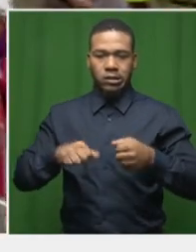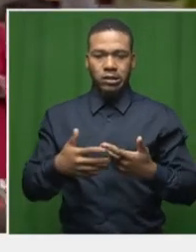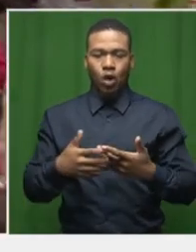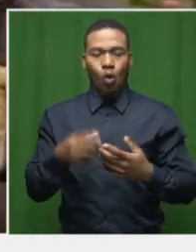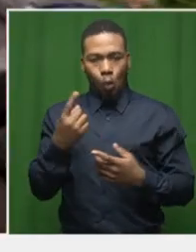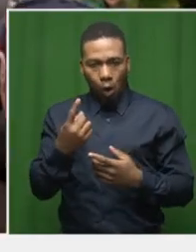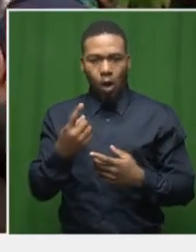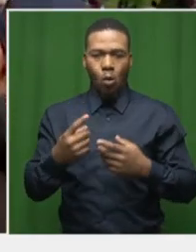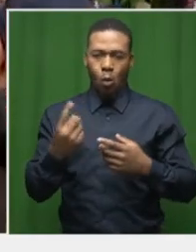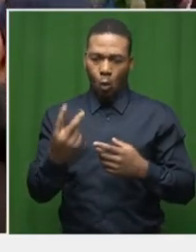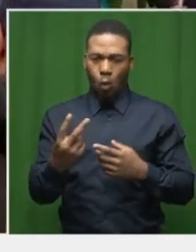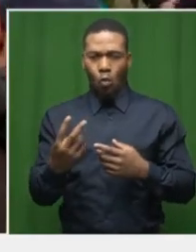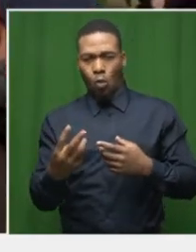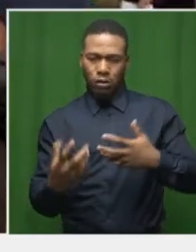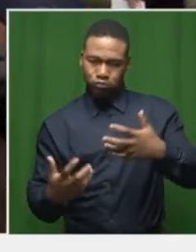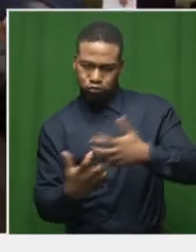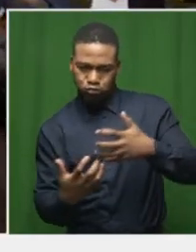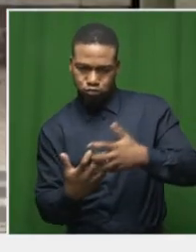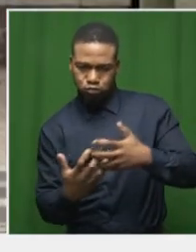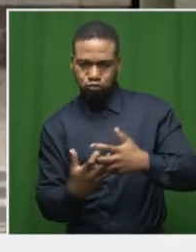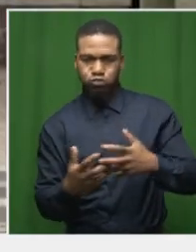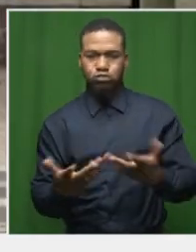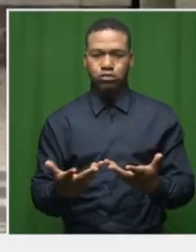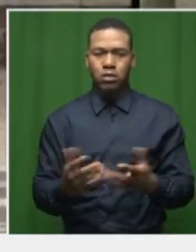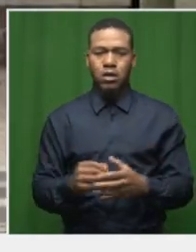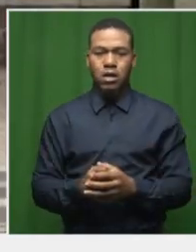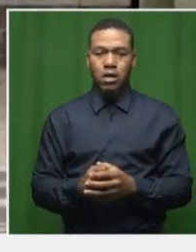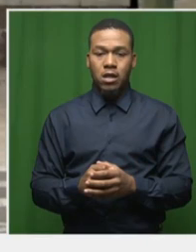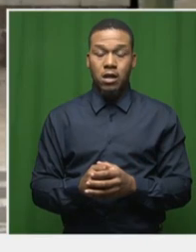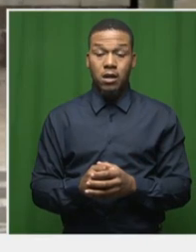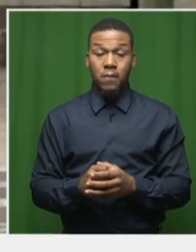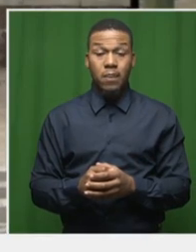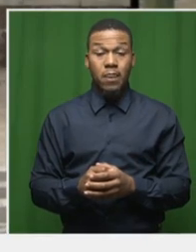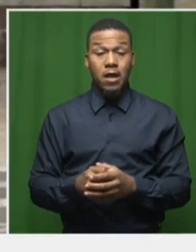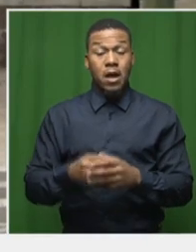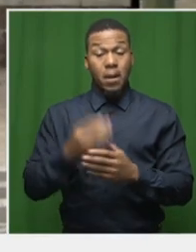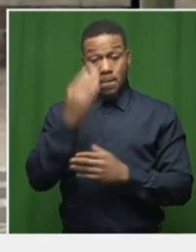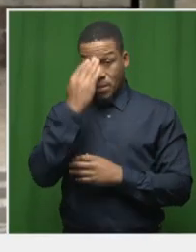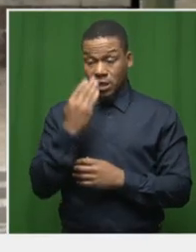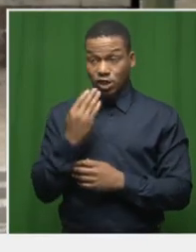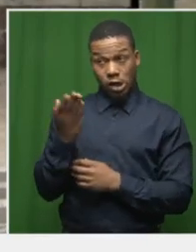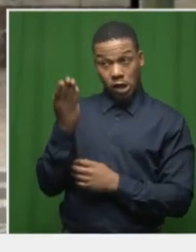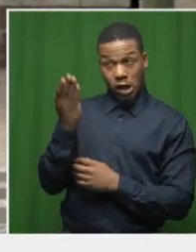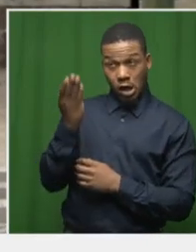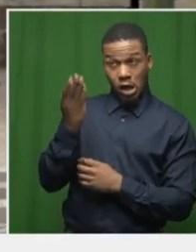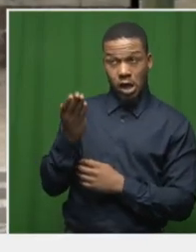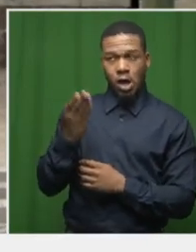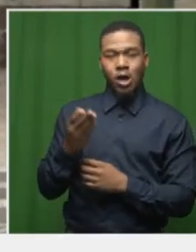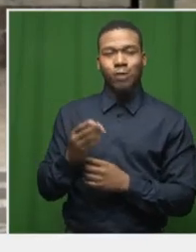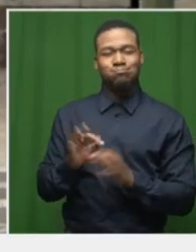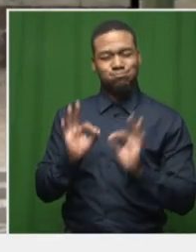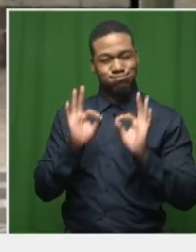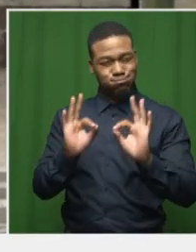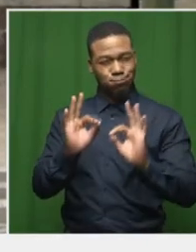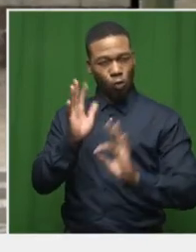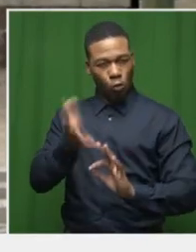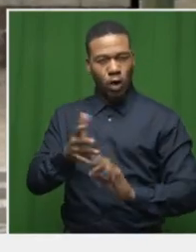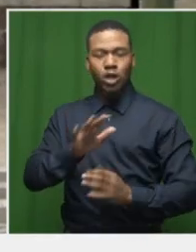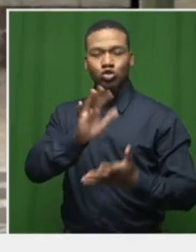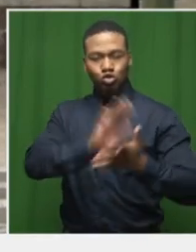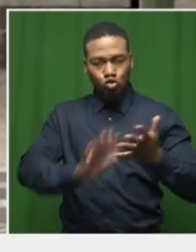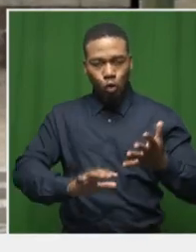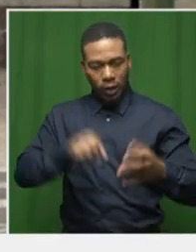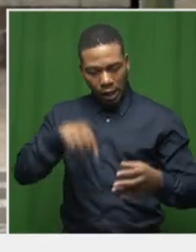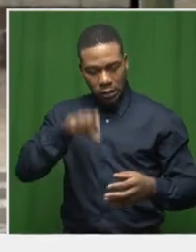by one, re-added, I suppose, one by one, this picture of the puzzle becomes more complete. The story of South Africa